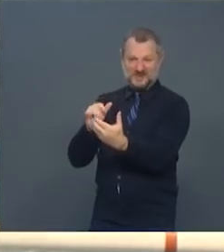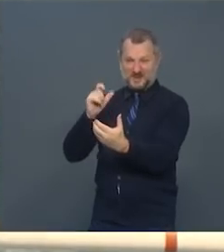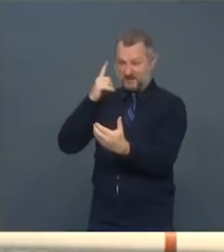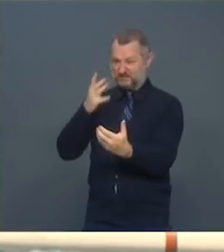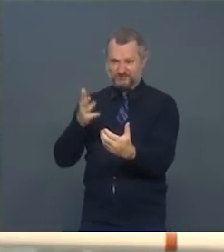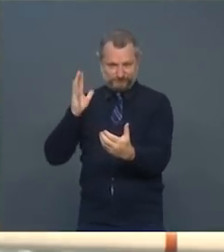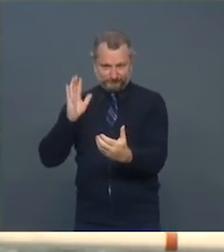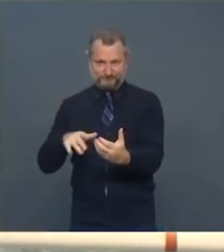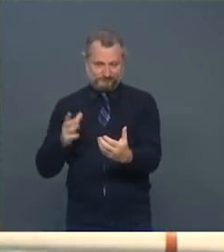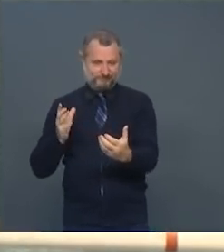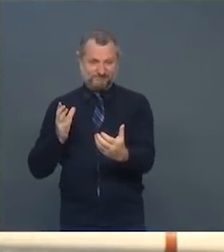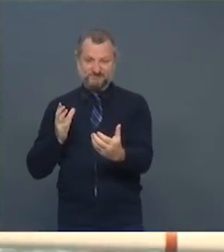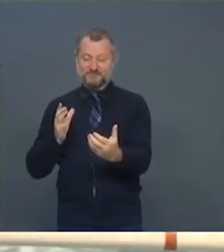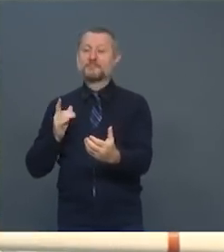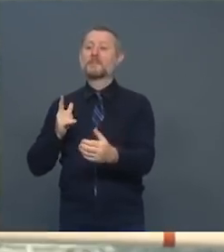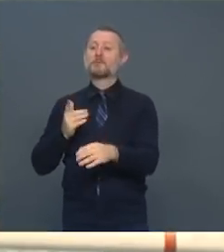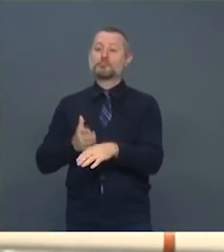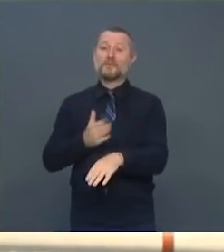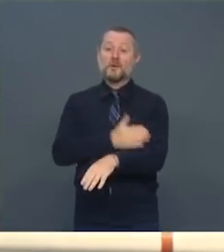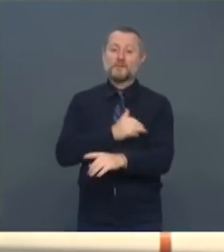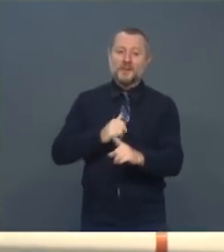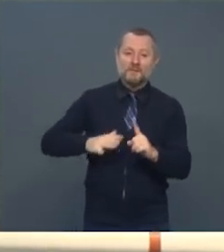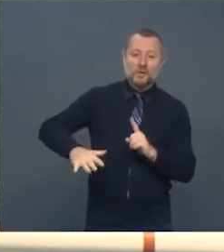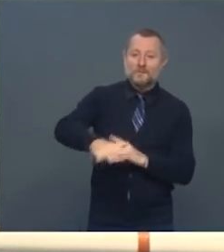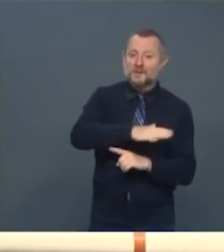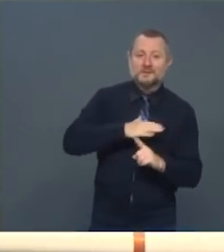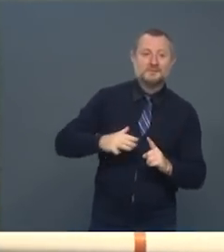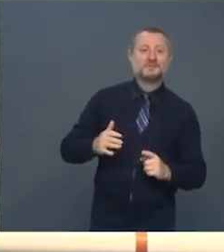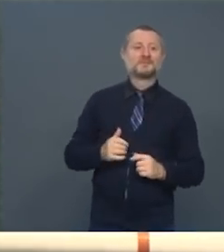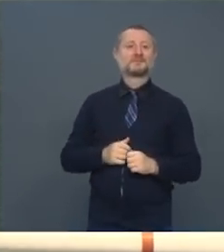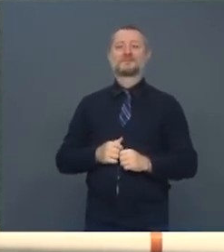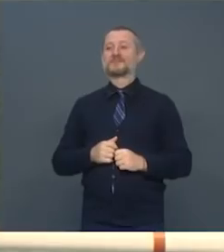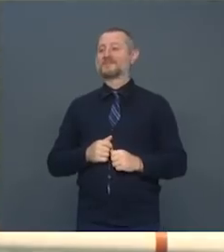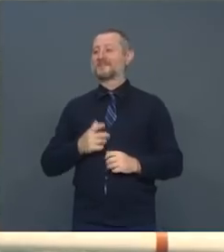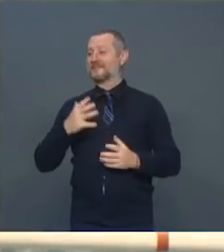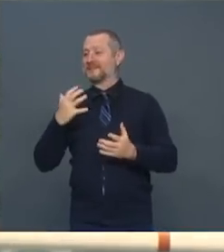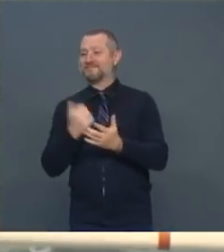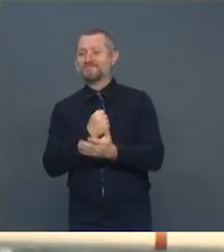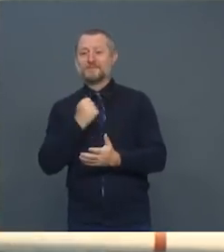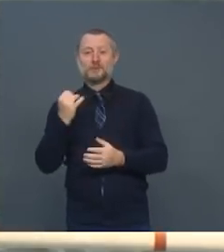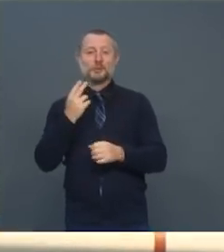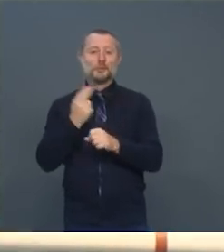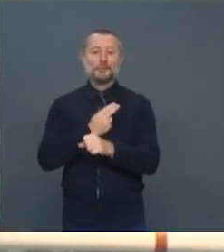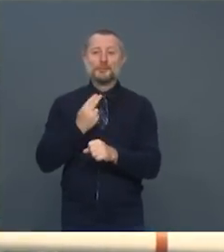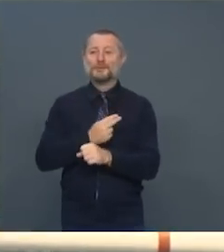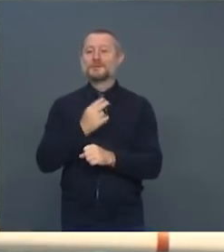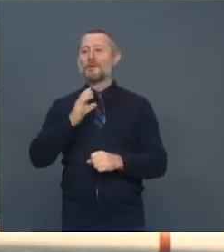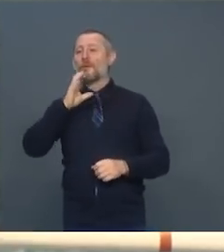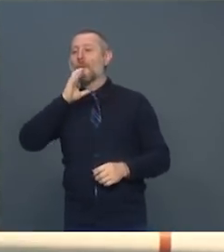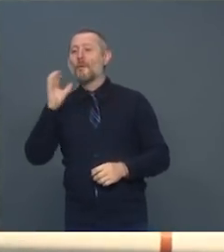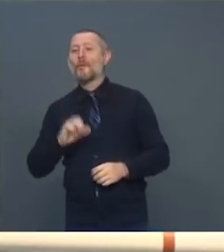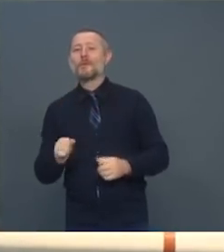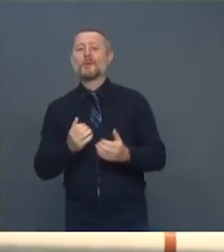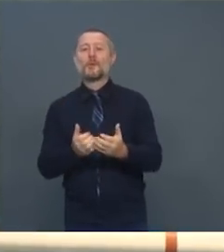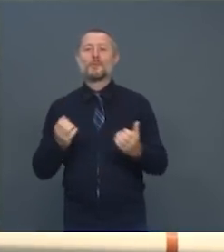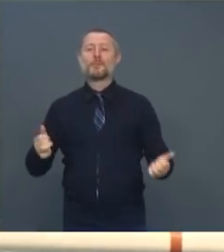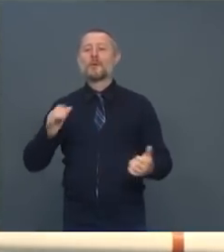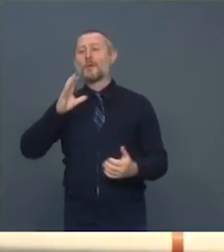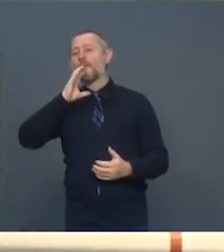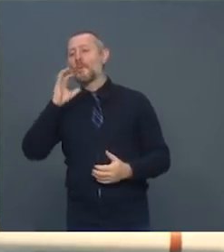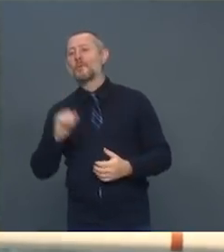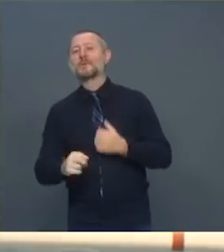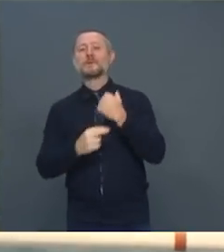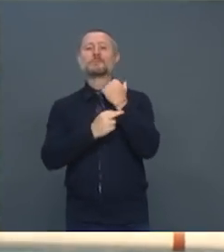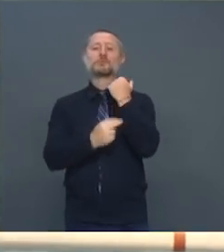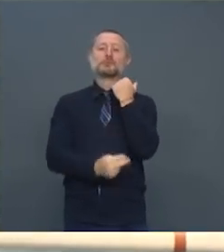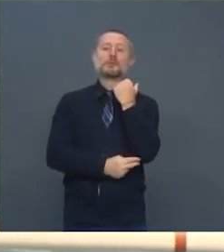about improving habitat. It's about making use of perhaps derelict equipment and